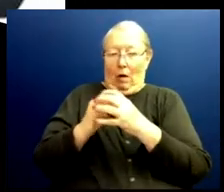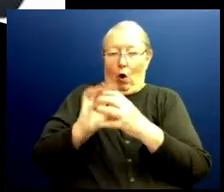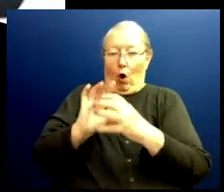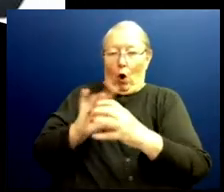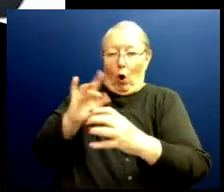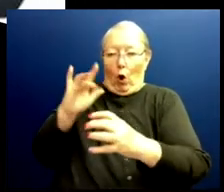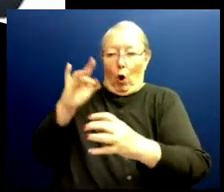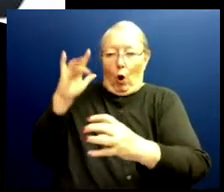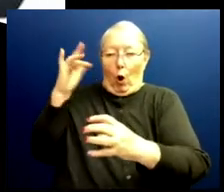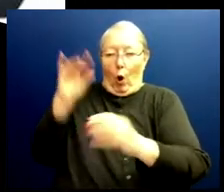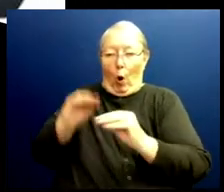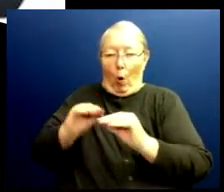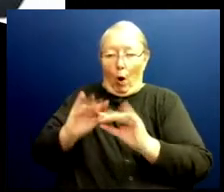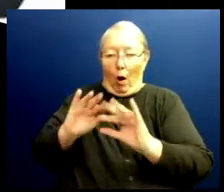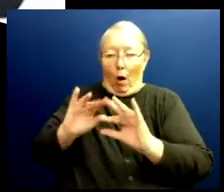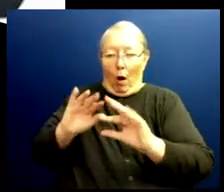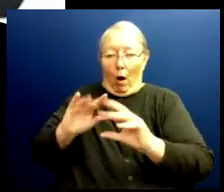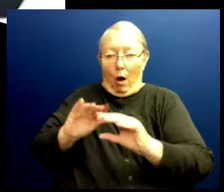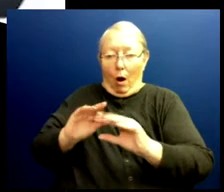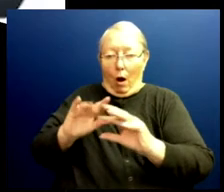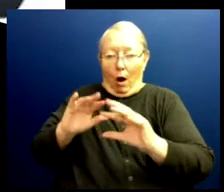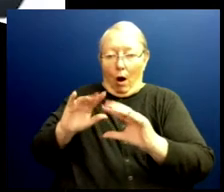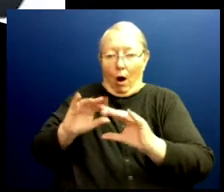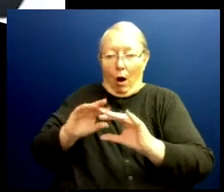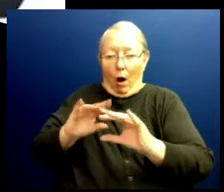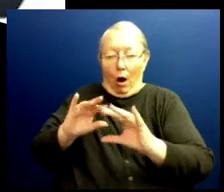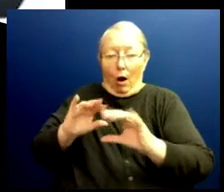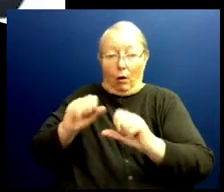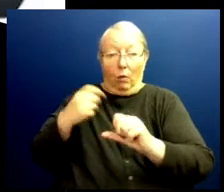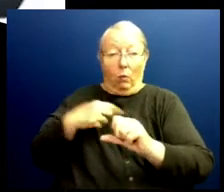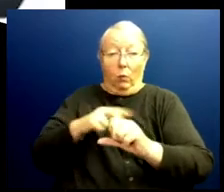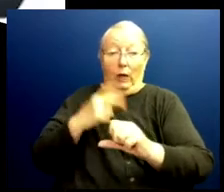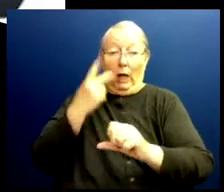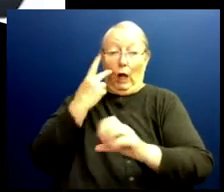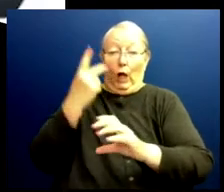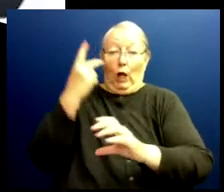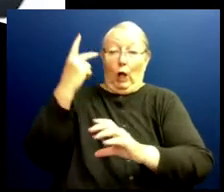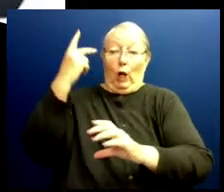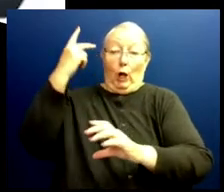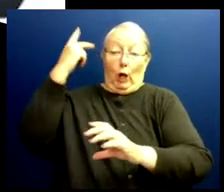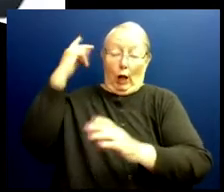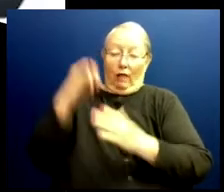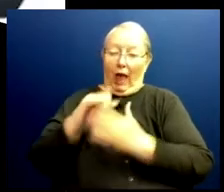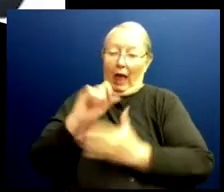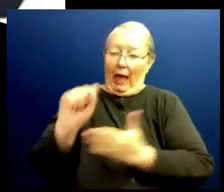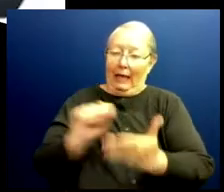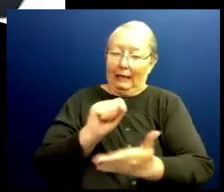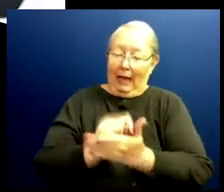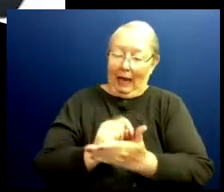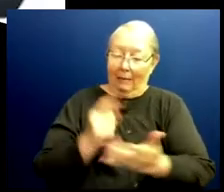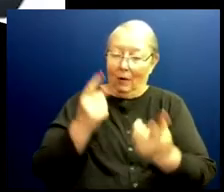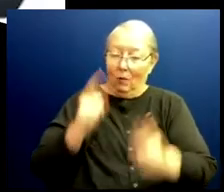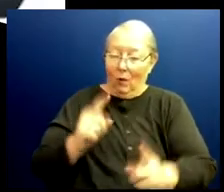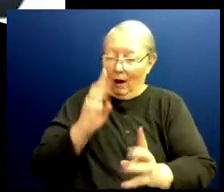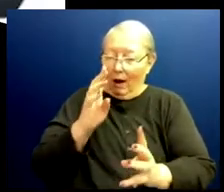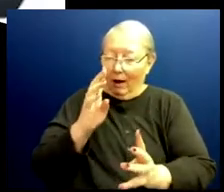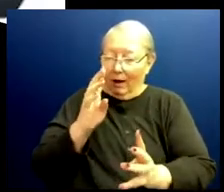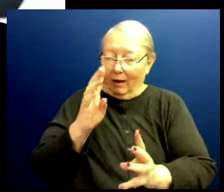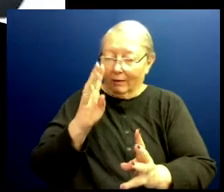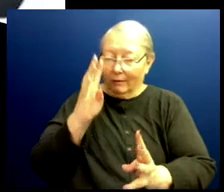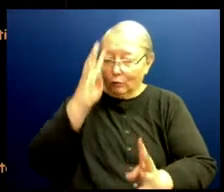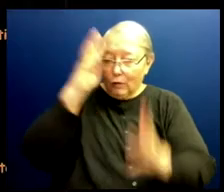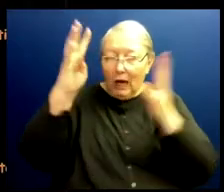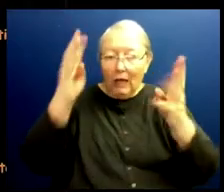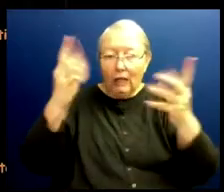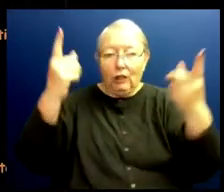Could we look back clear to the time in this instant of creation when the universe was so hot and compact? The